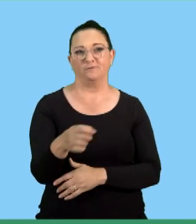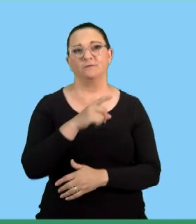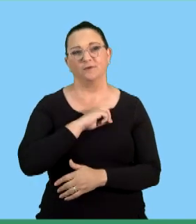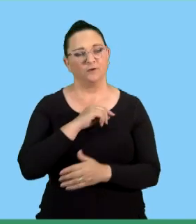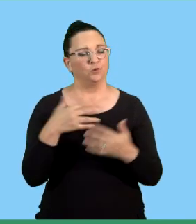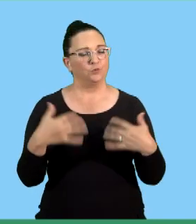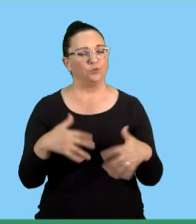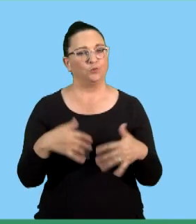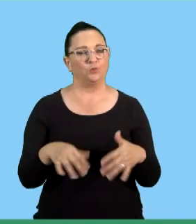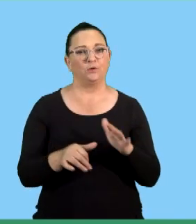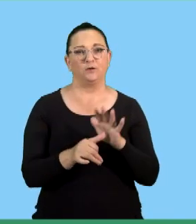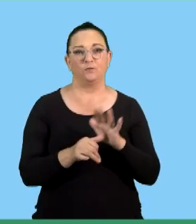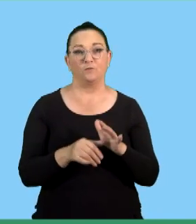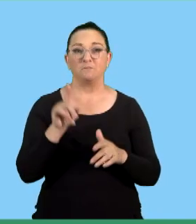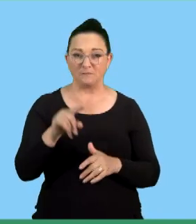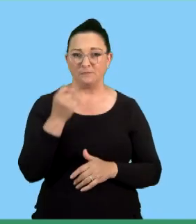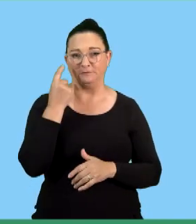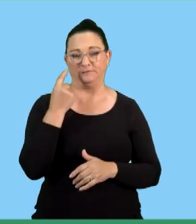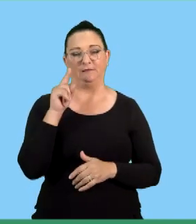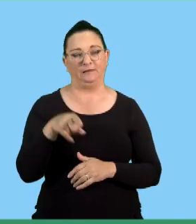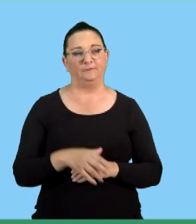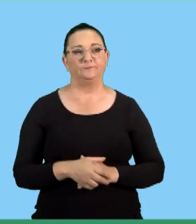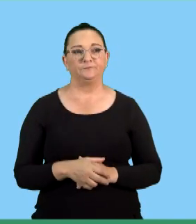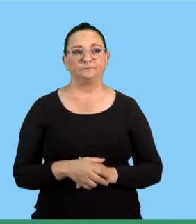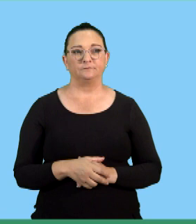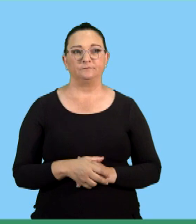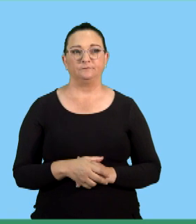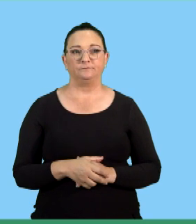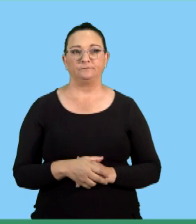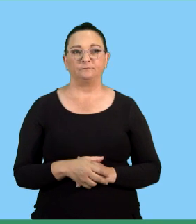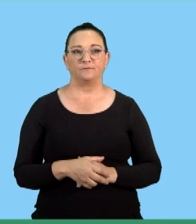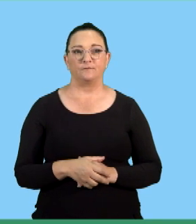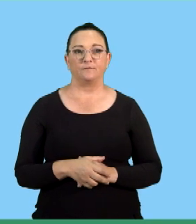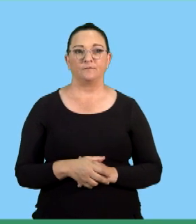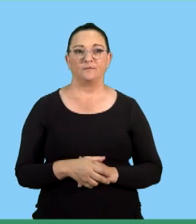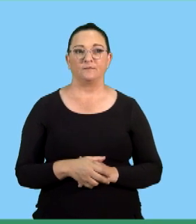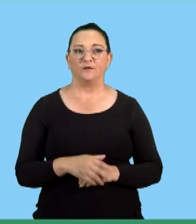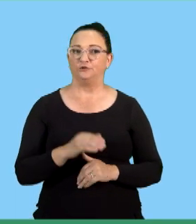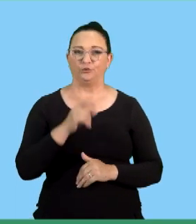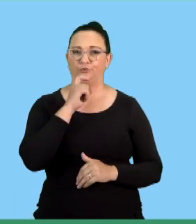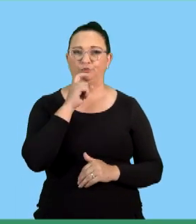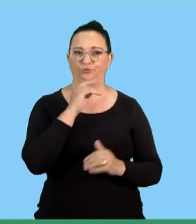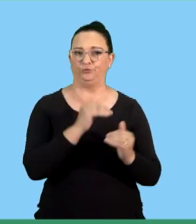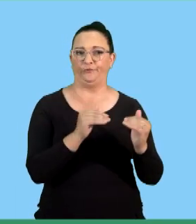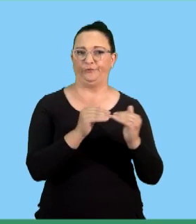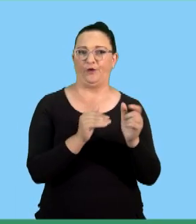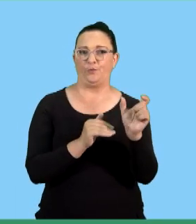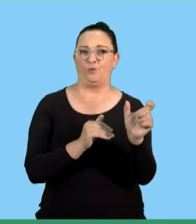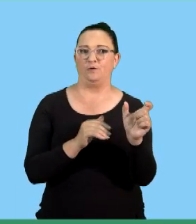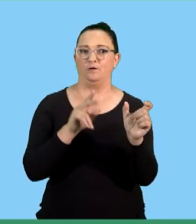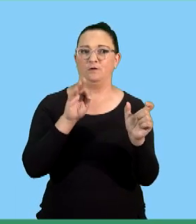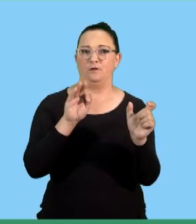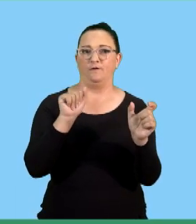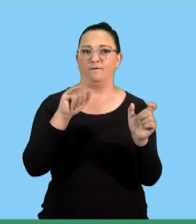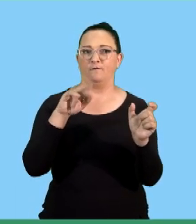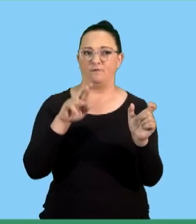appointment. It is very, very important that you understand that. Avoid using the word fair because